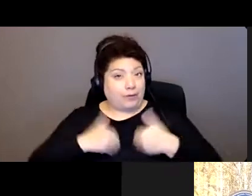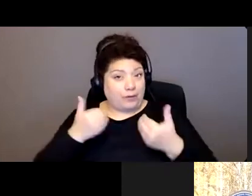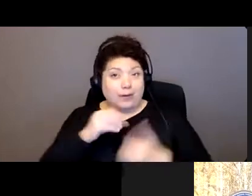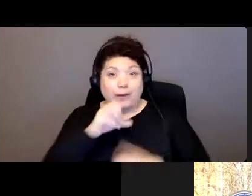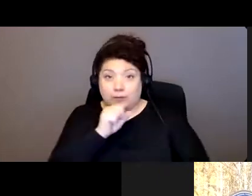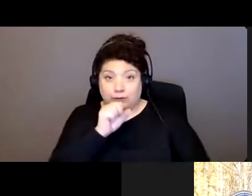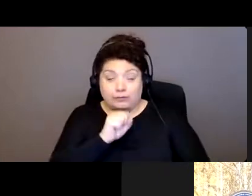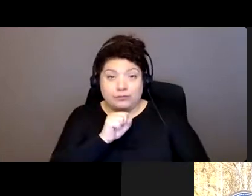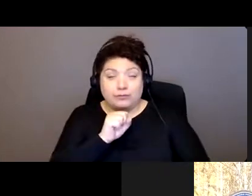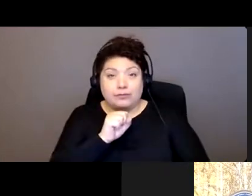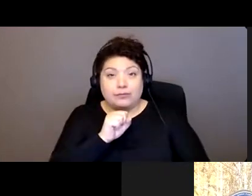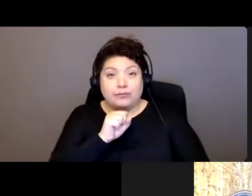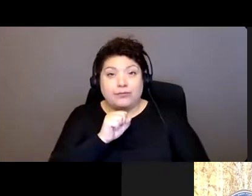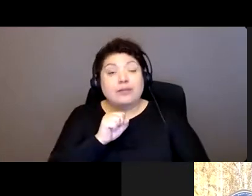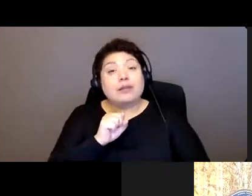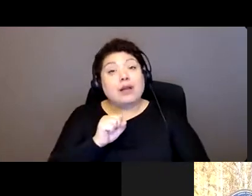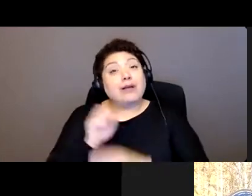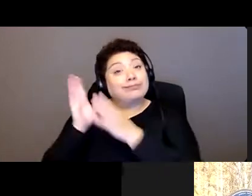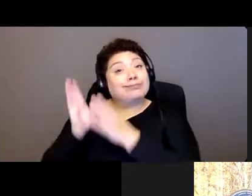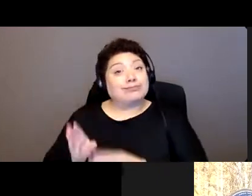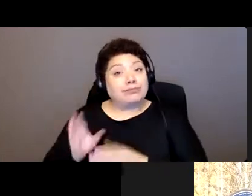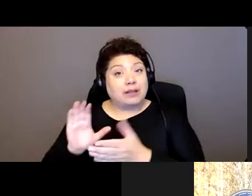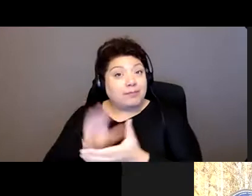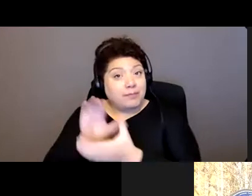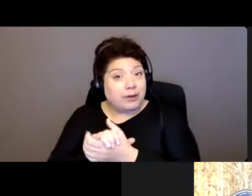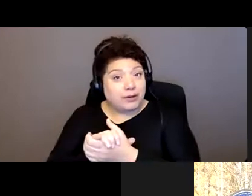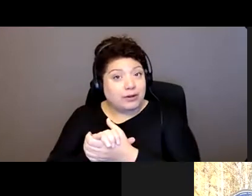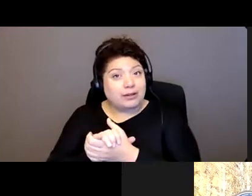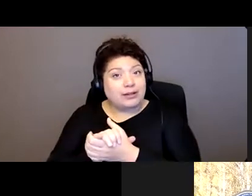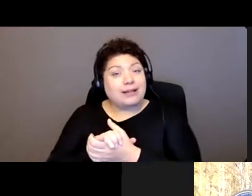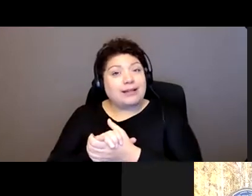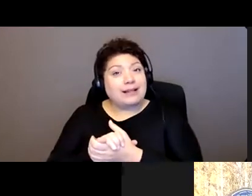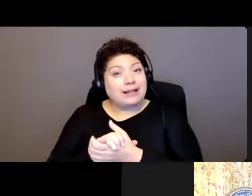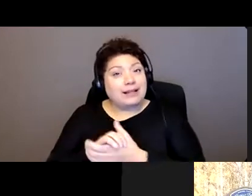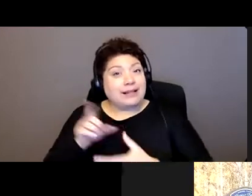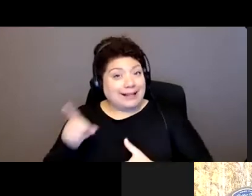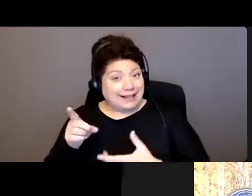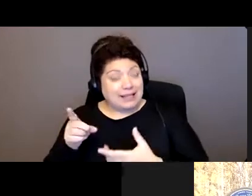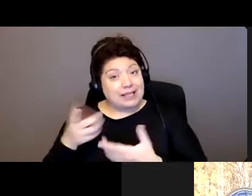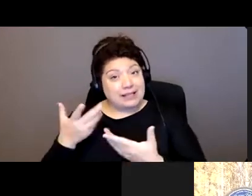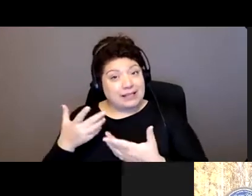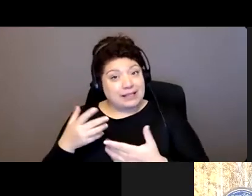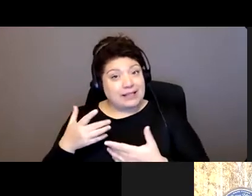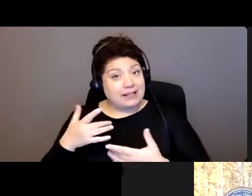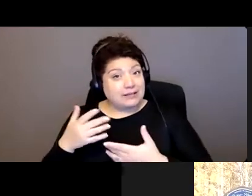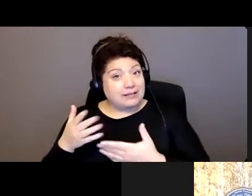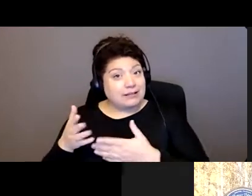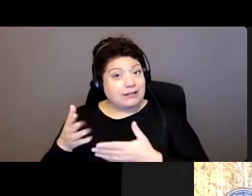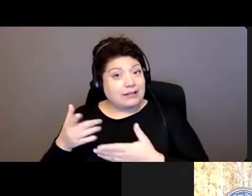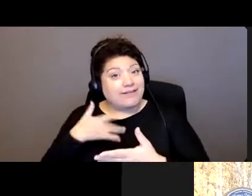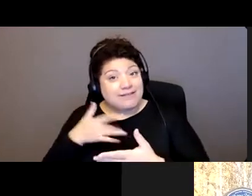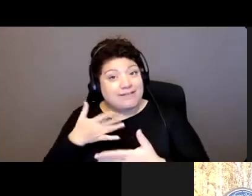and the person I married didn't make me feel like a woman, didn't make me feel like anything except fear.